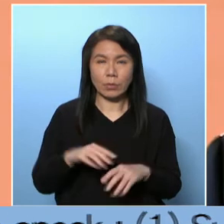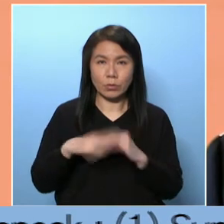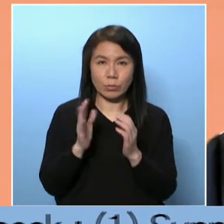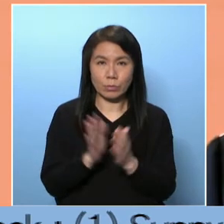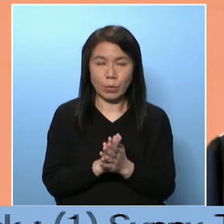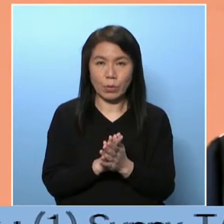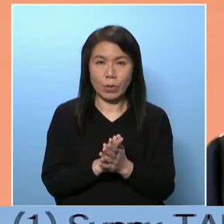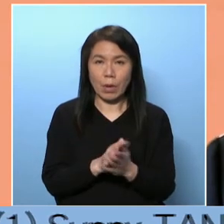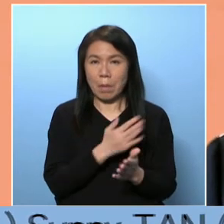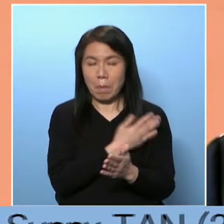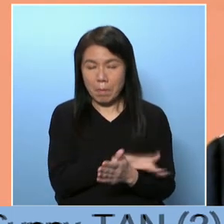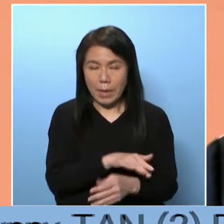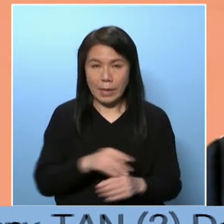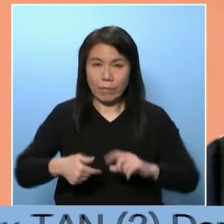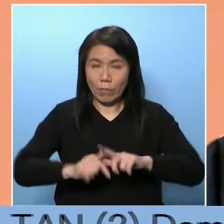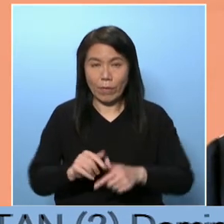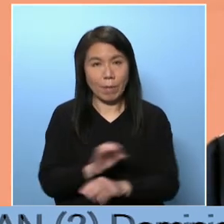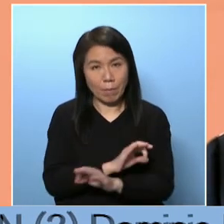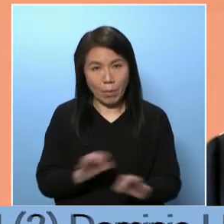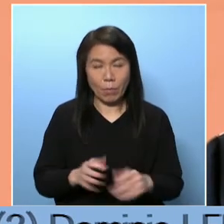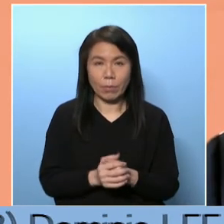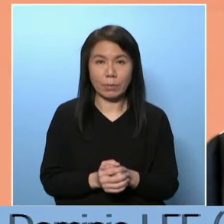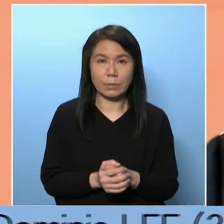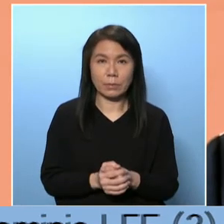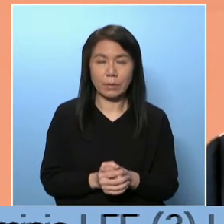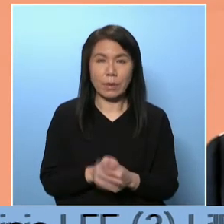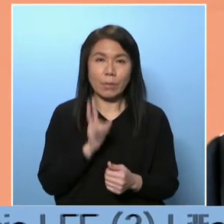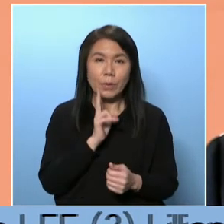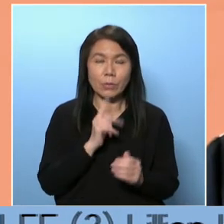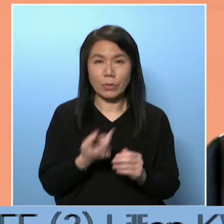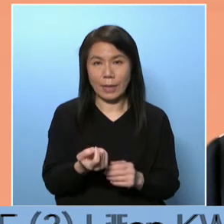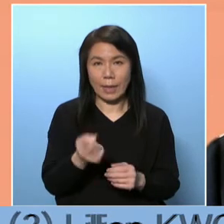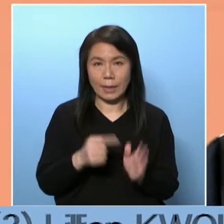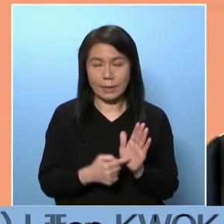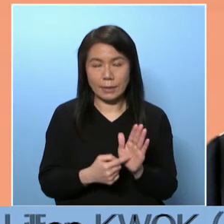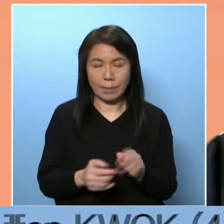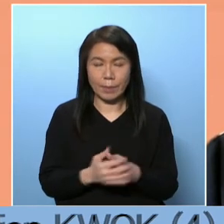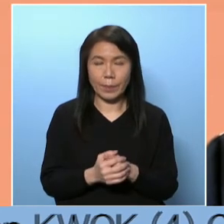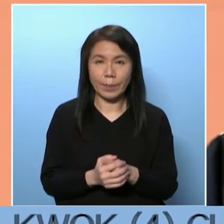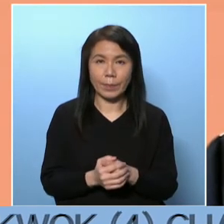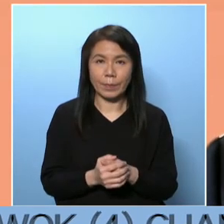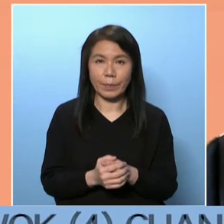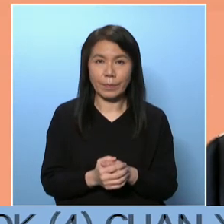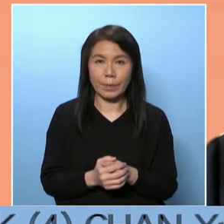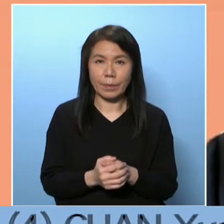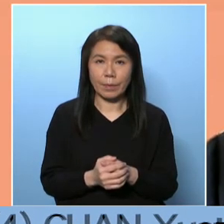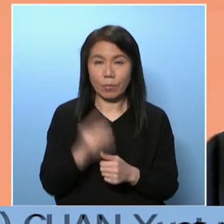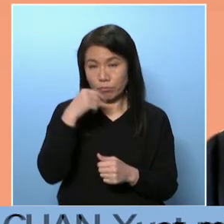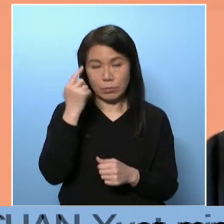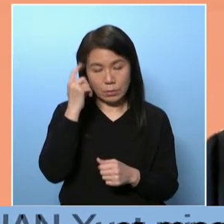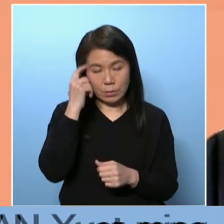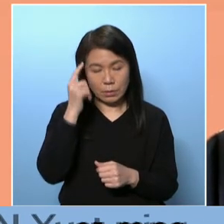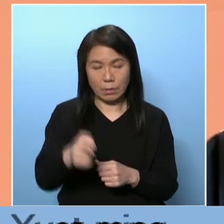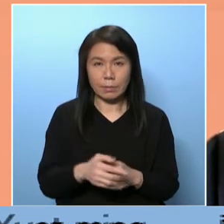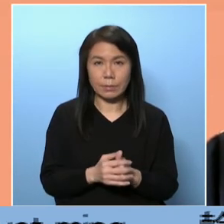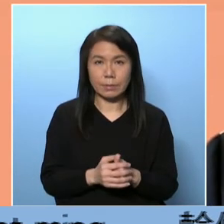things might not have been as good as we might have expected. Well, there is always room for improvement. I can also give you